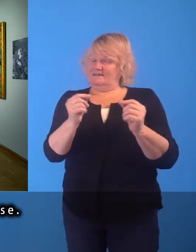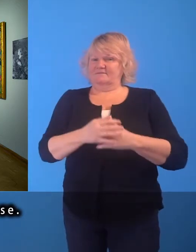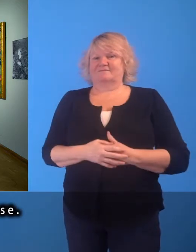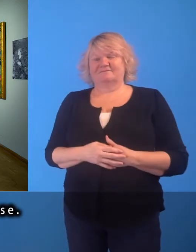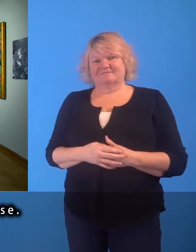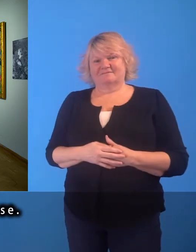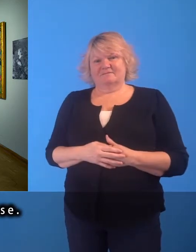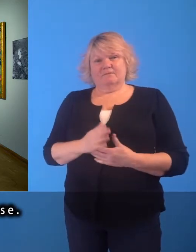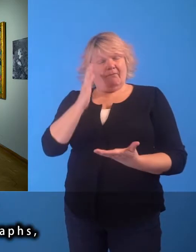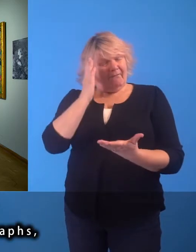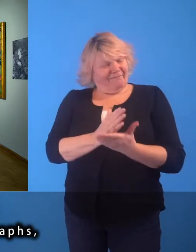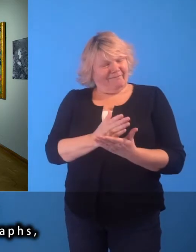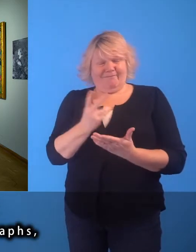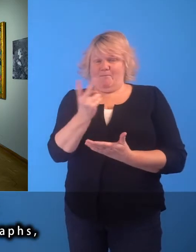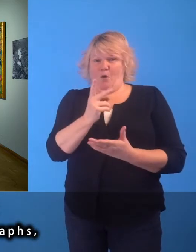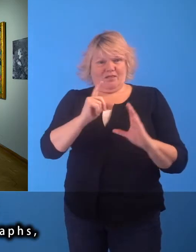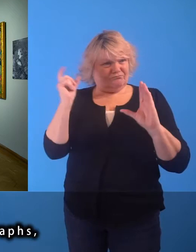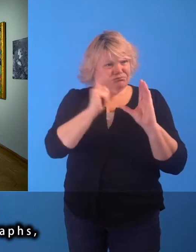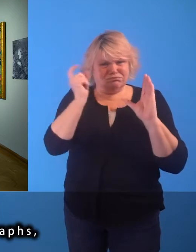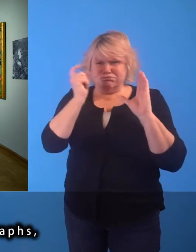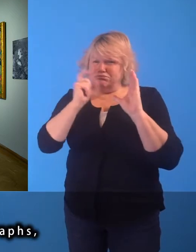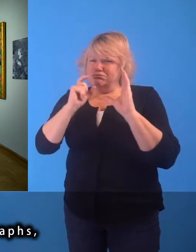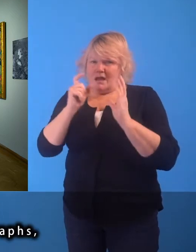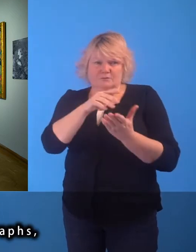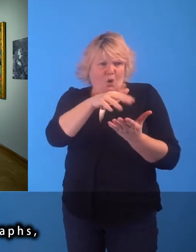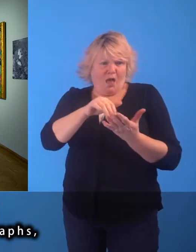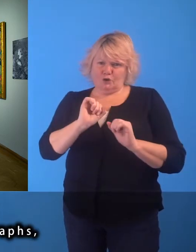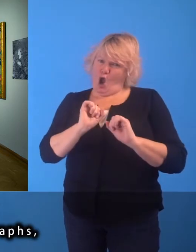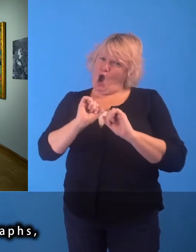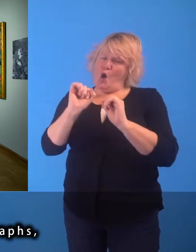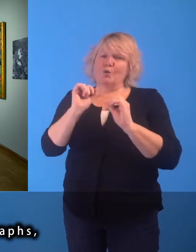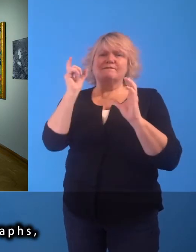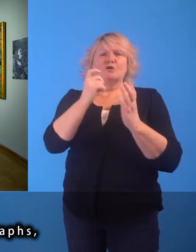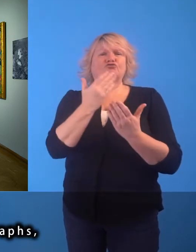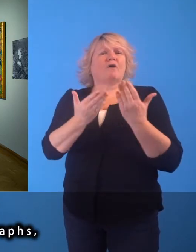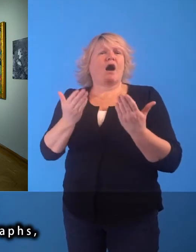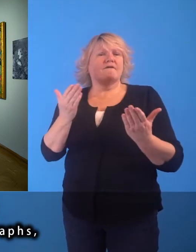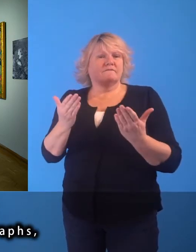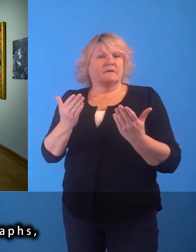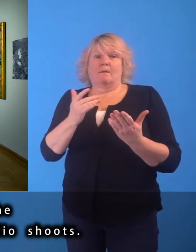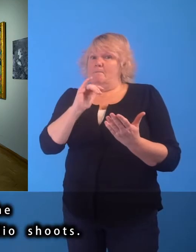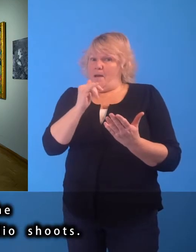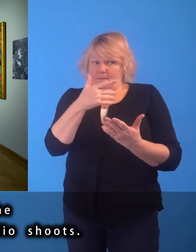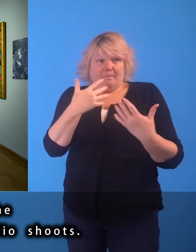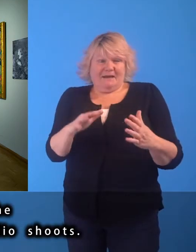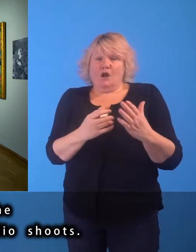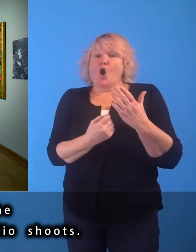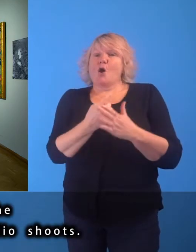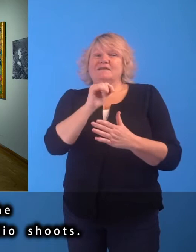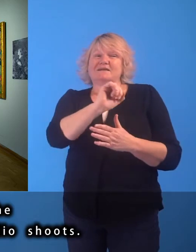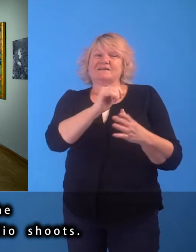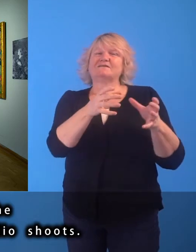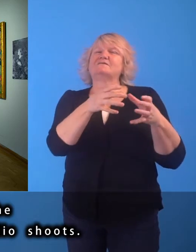Japanese. They certainly took and collected their own photographs, and may even have had